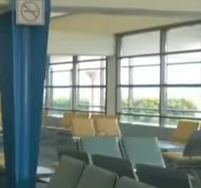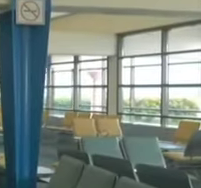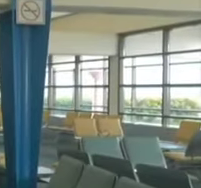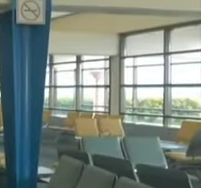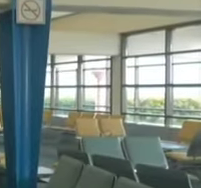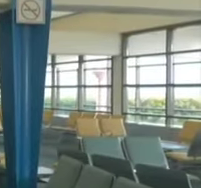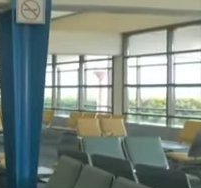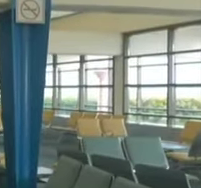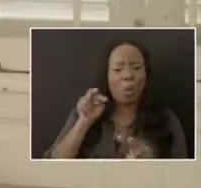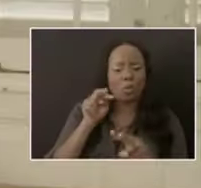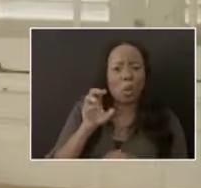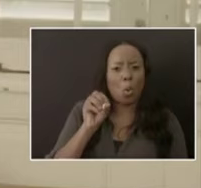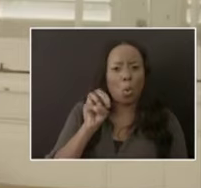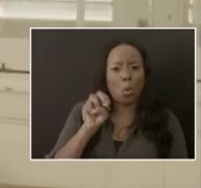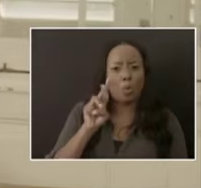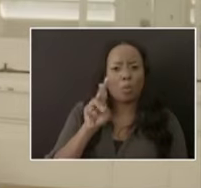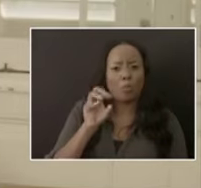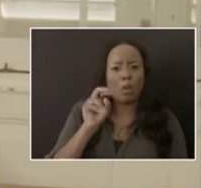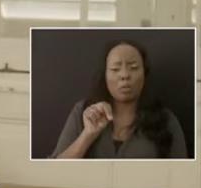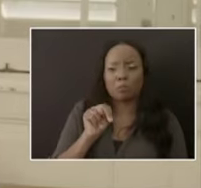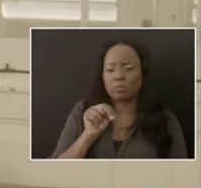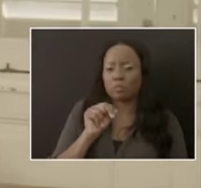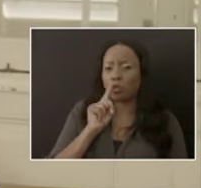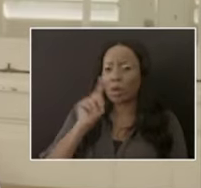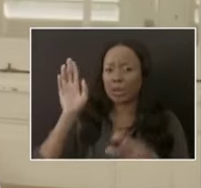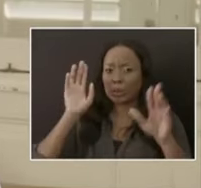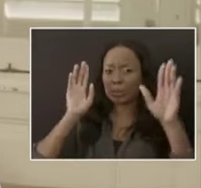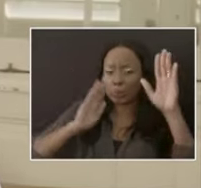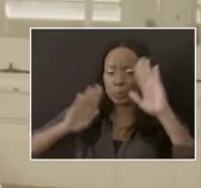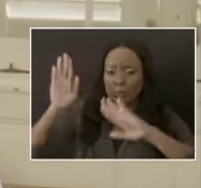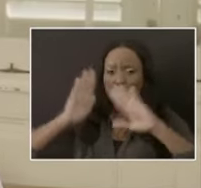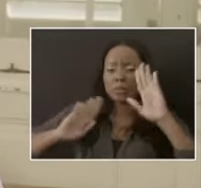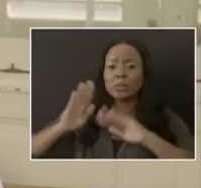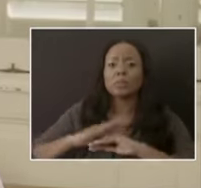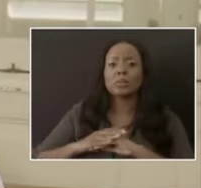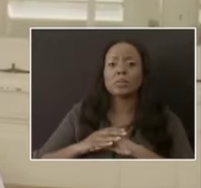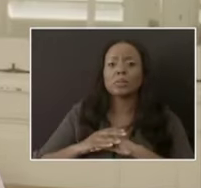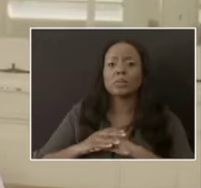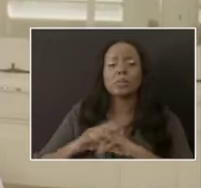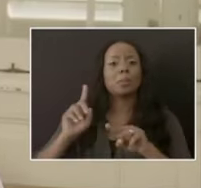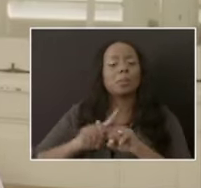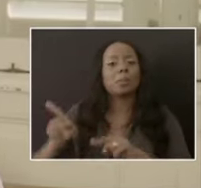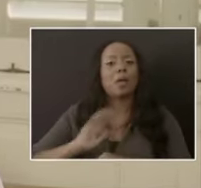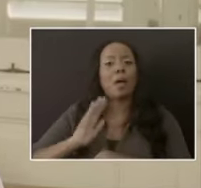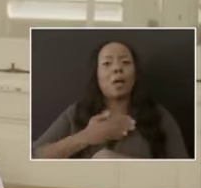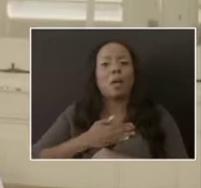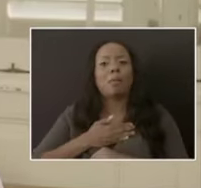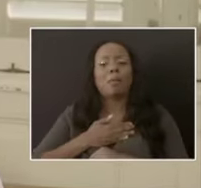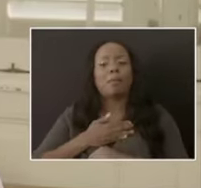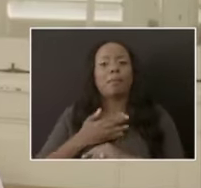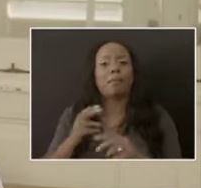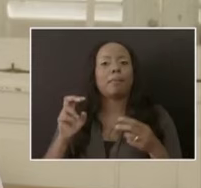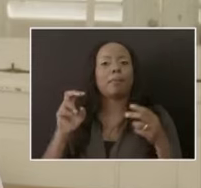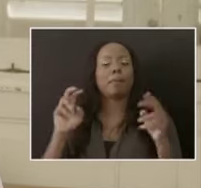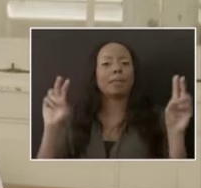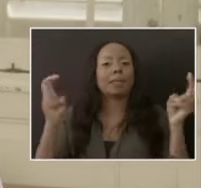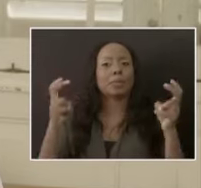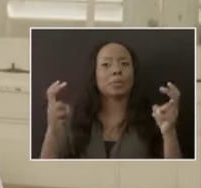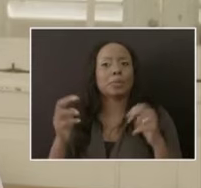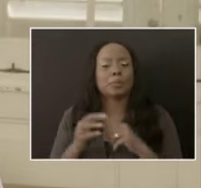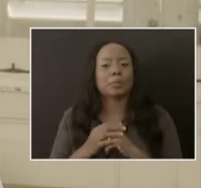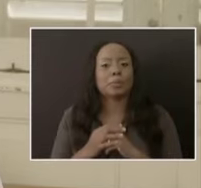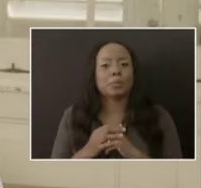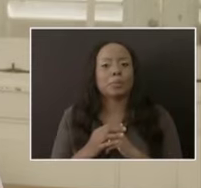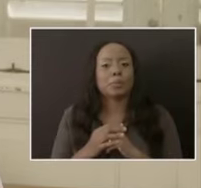public health science. The issue that we face is to make decisions